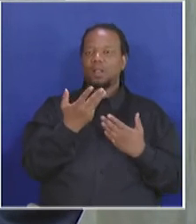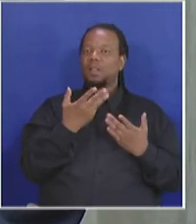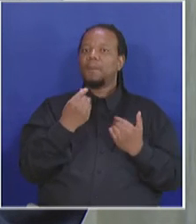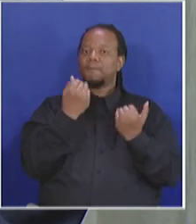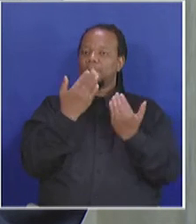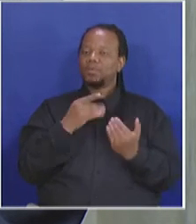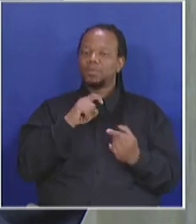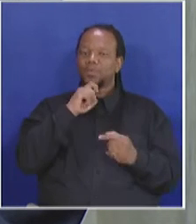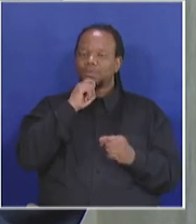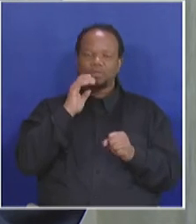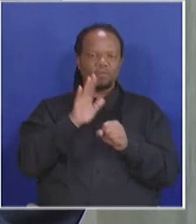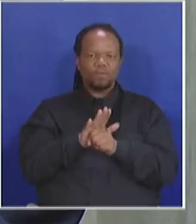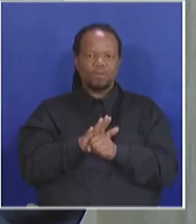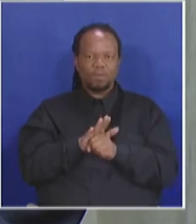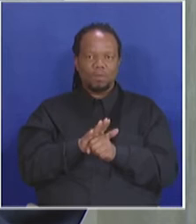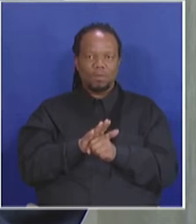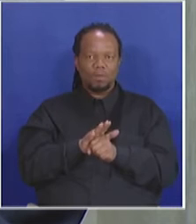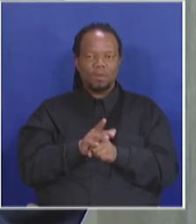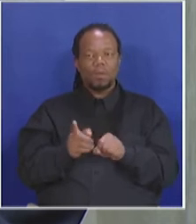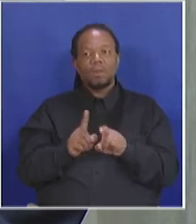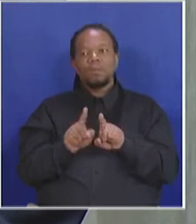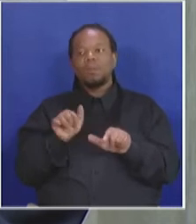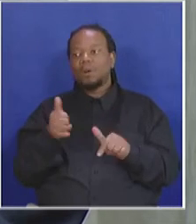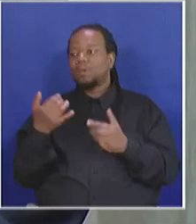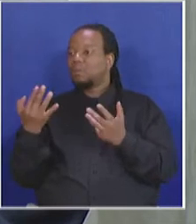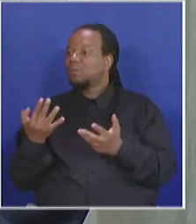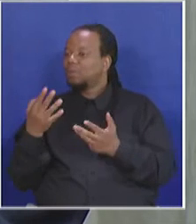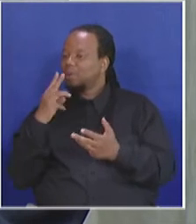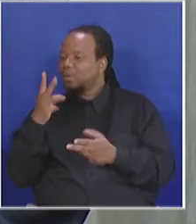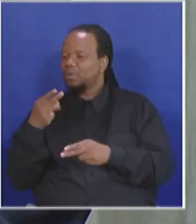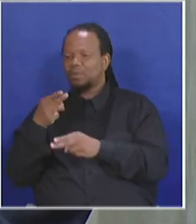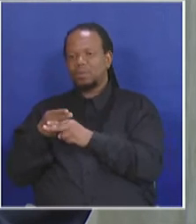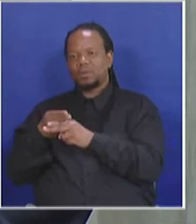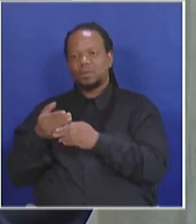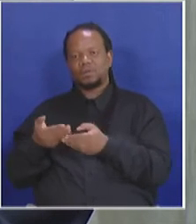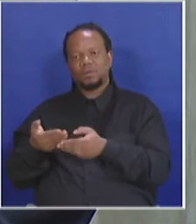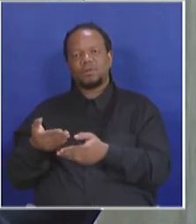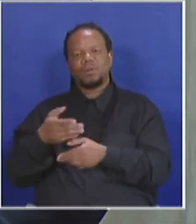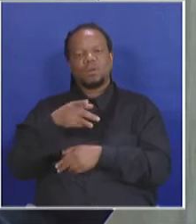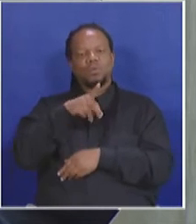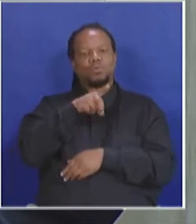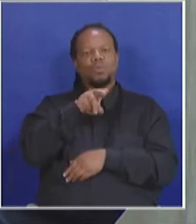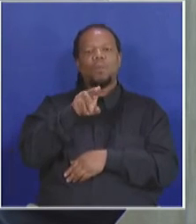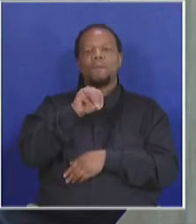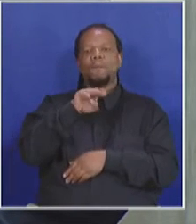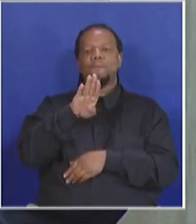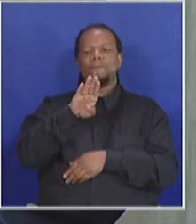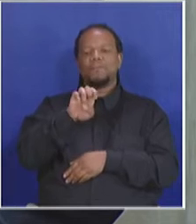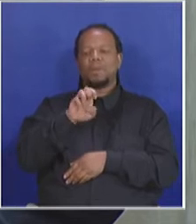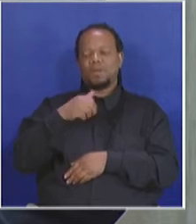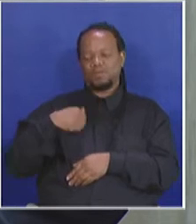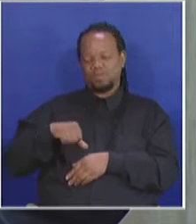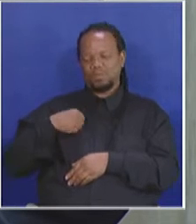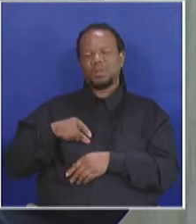all areas, yet people need these services on the ground. The municipality of Edumbe also raised the same issues pertaining to